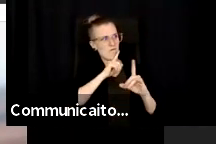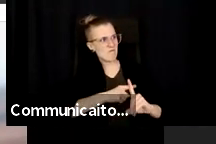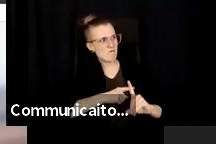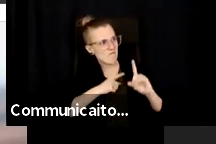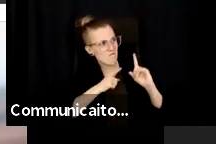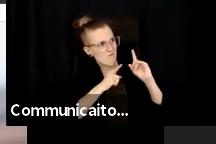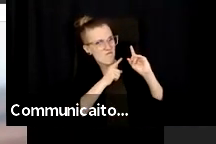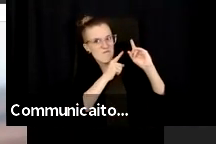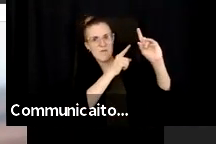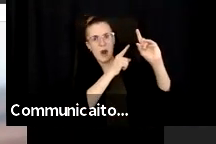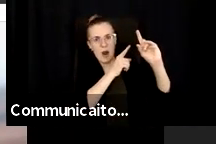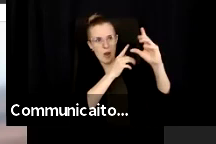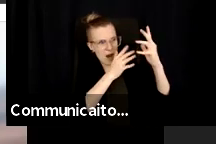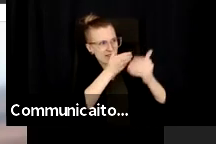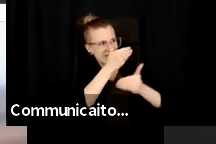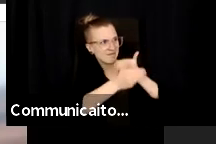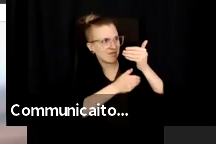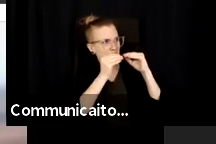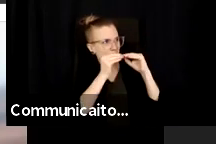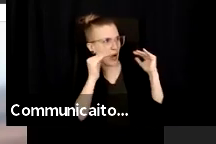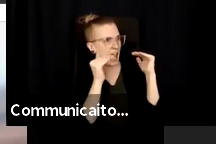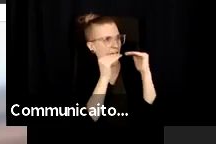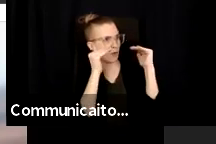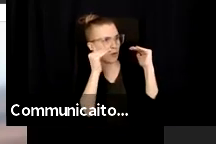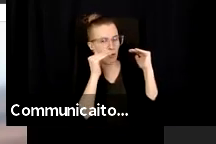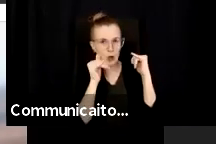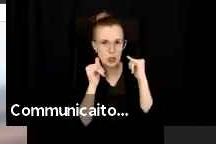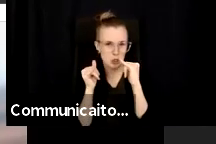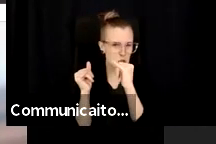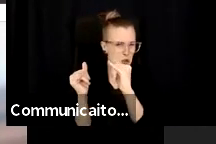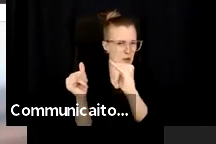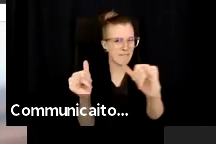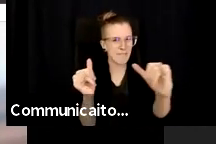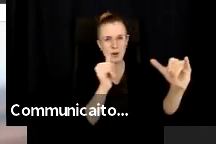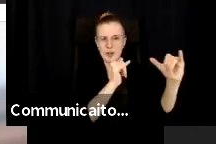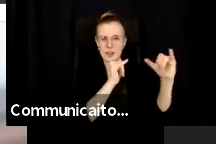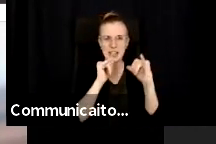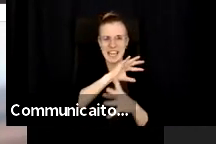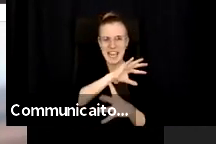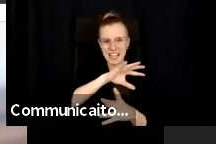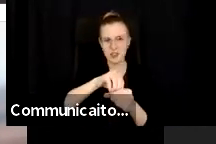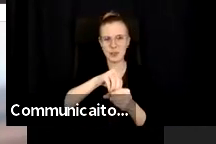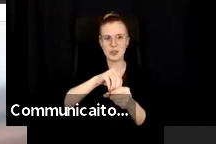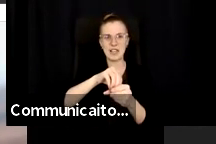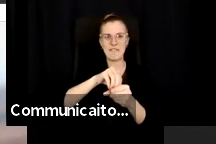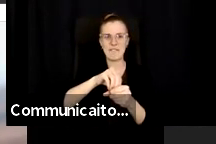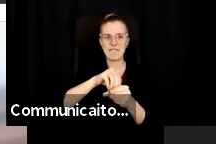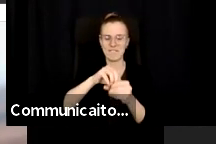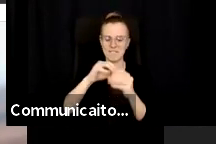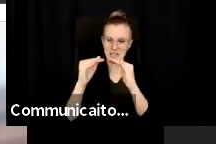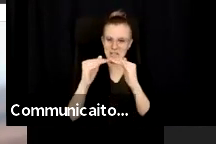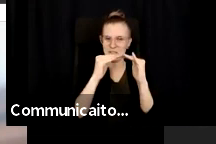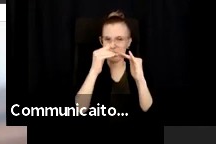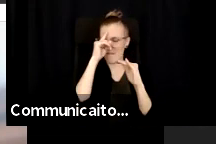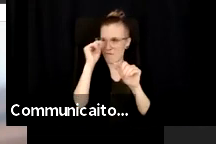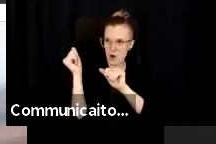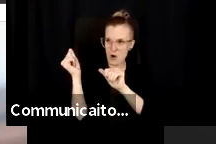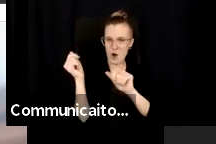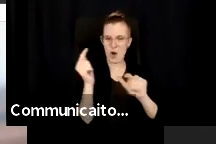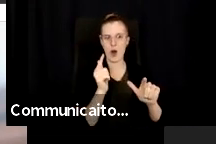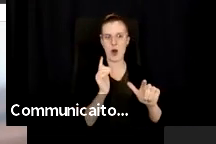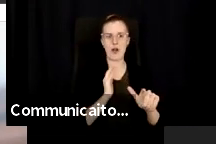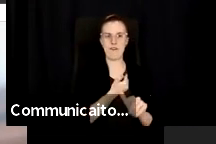equitable, universally inclusive, and justice-oriented world for all our disabled